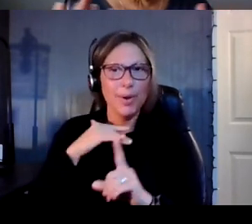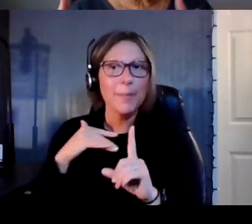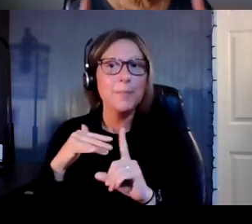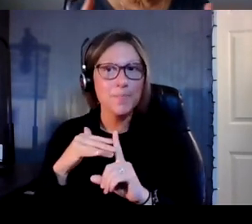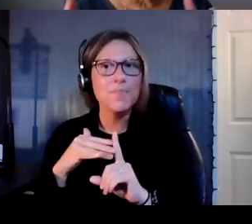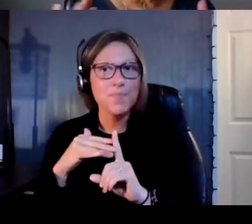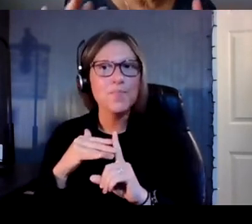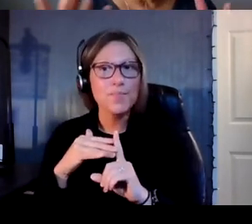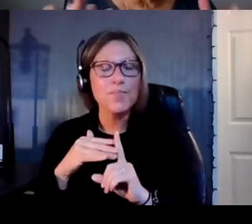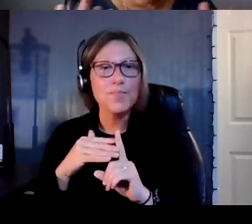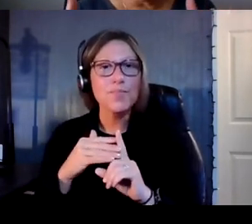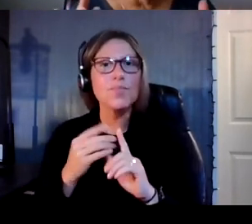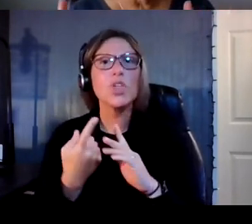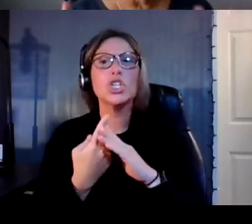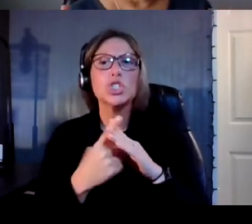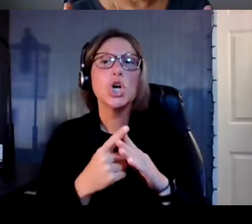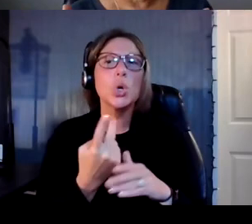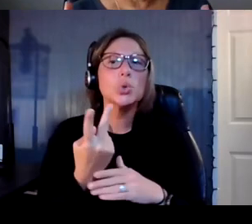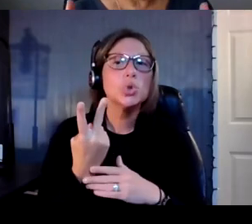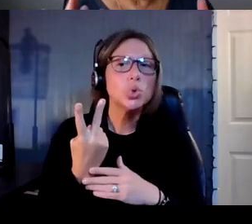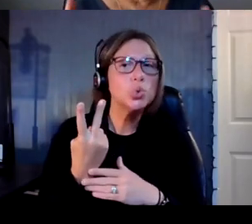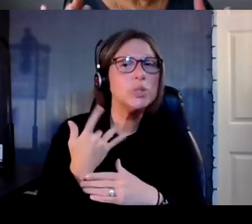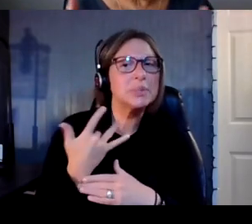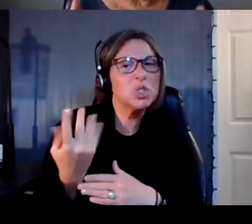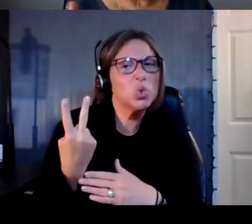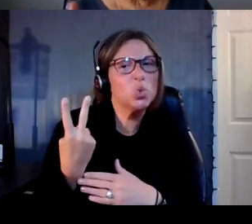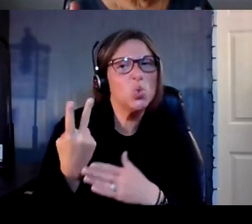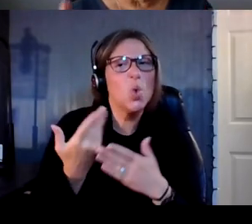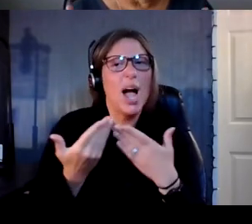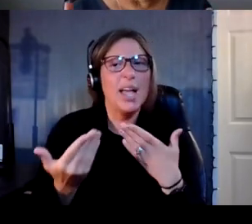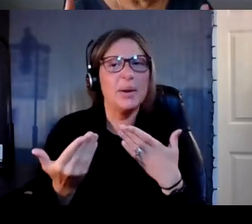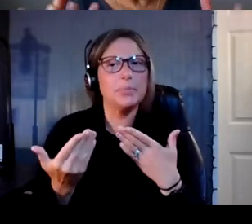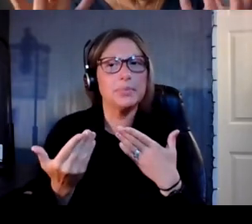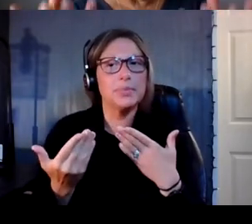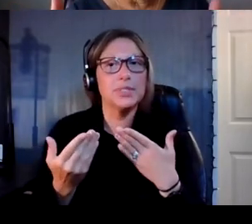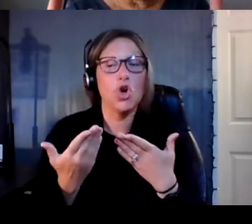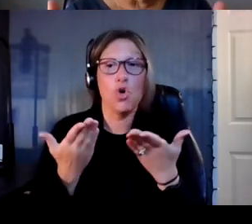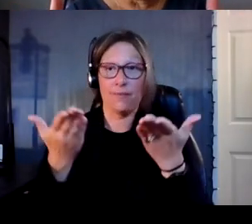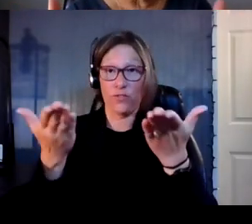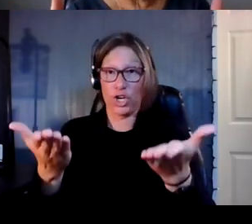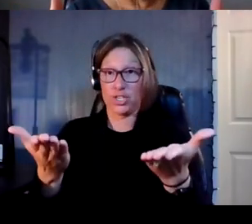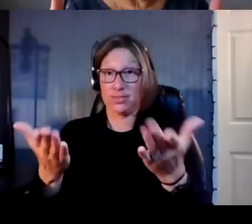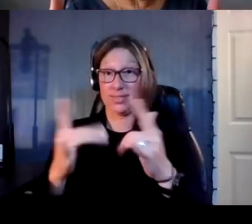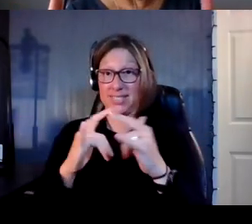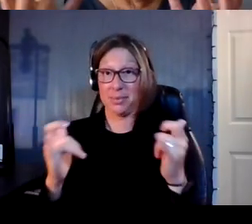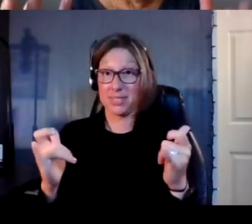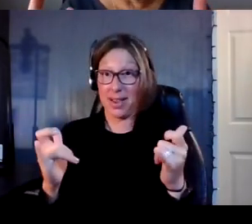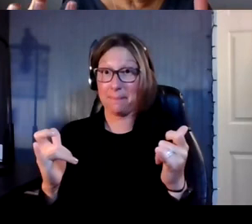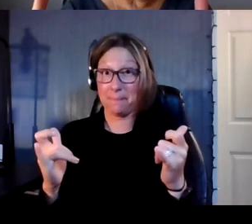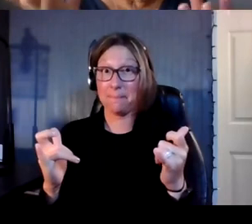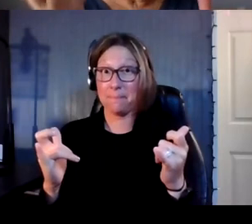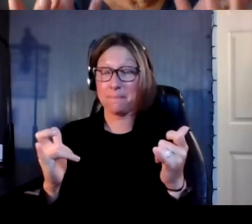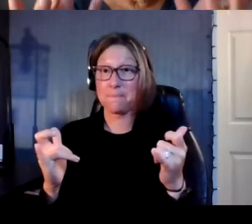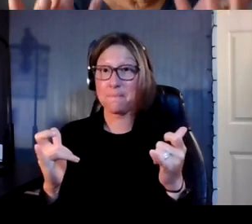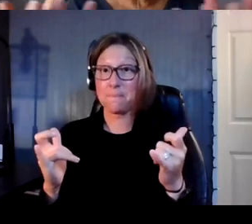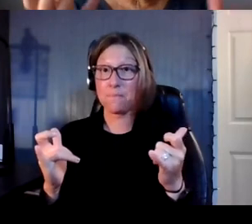those 2 or more items, usually 2, offered at the same time. So we're going to hold up those items. And